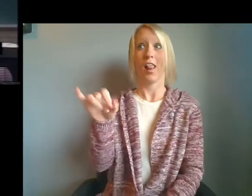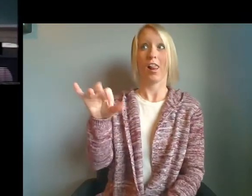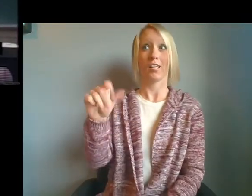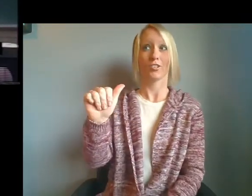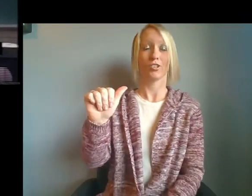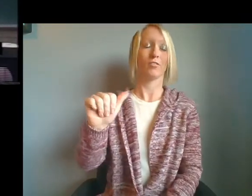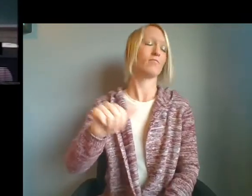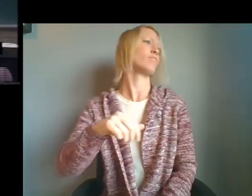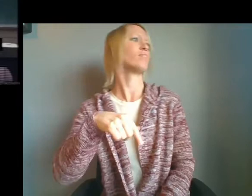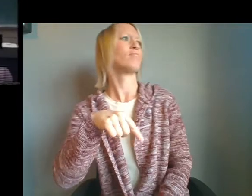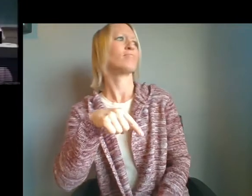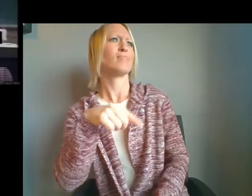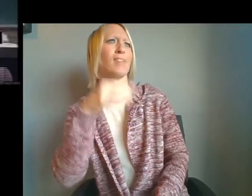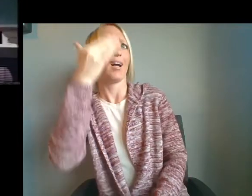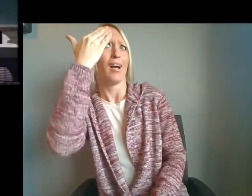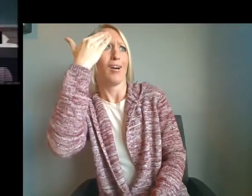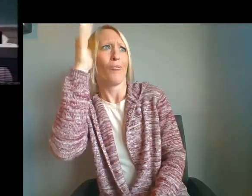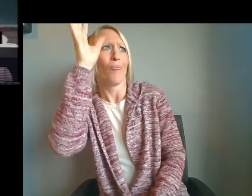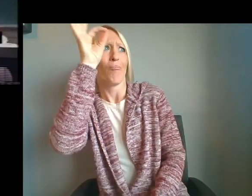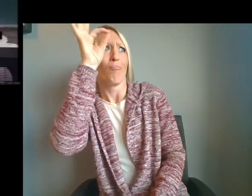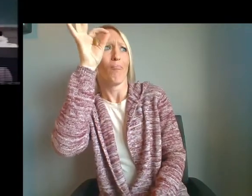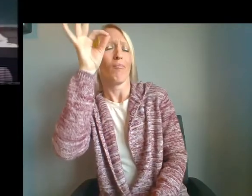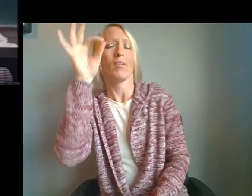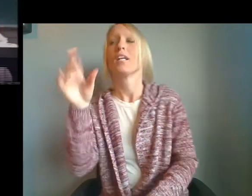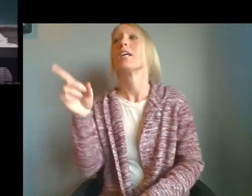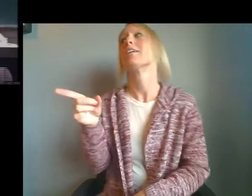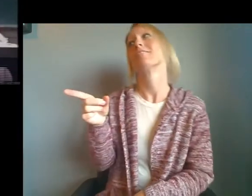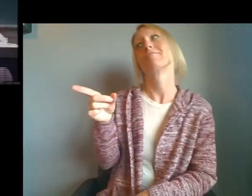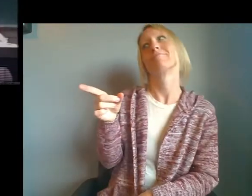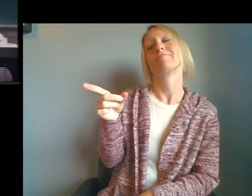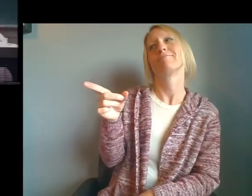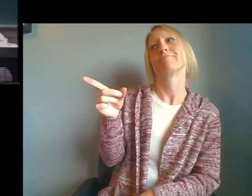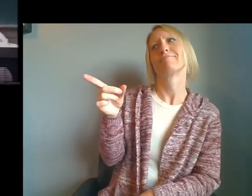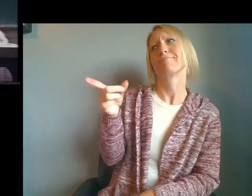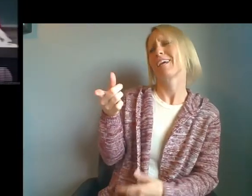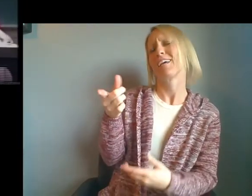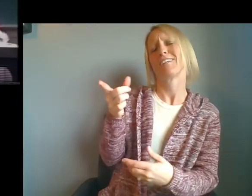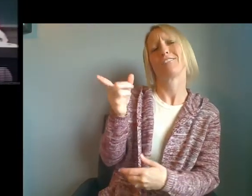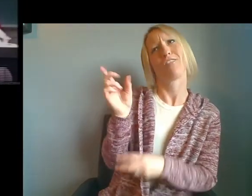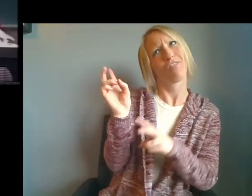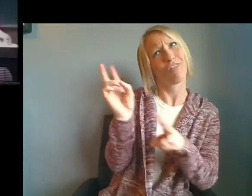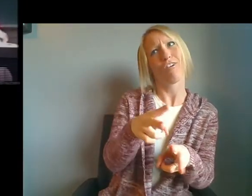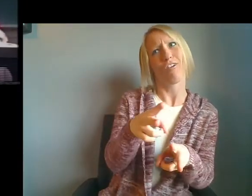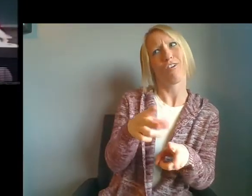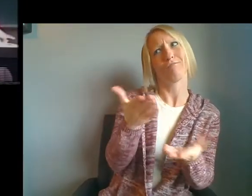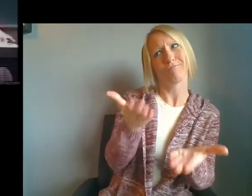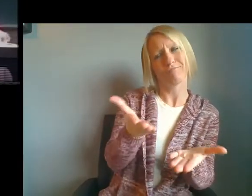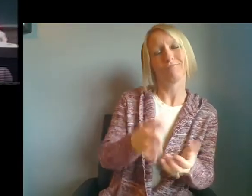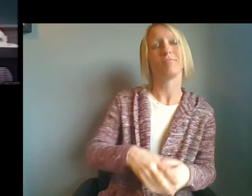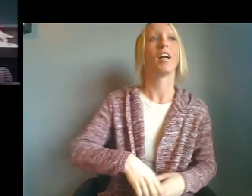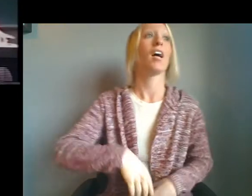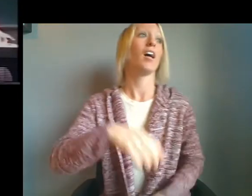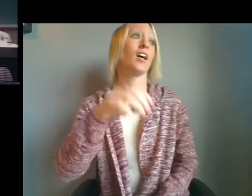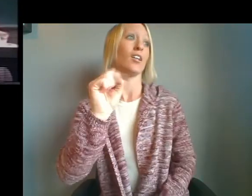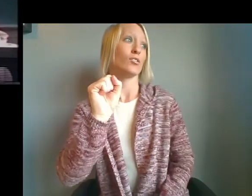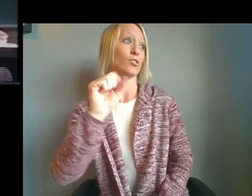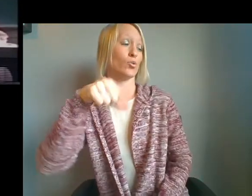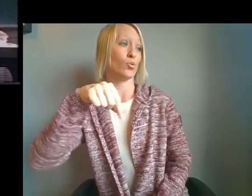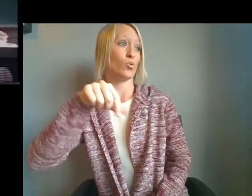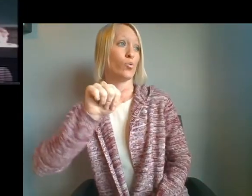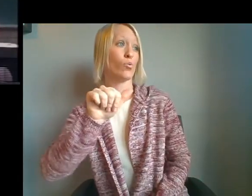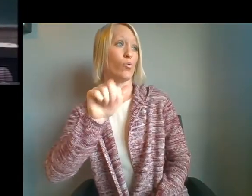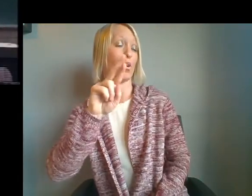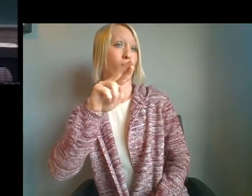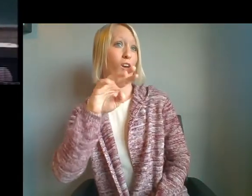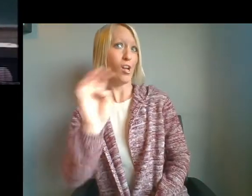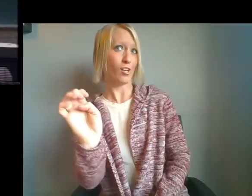say, oh, I'm not sure. Don't get fancy. It's a square. Who remembers the rule for a square? How do we know it's a square?